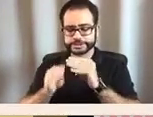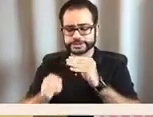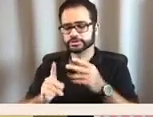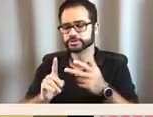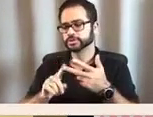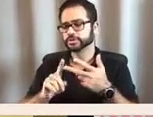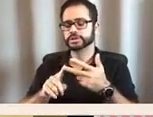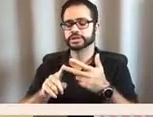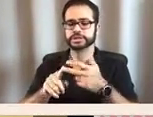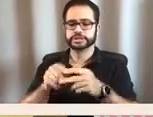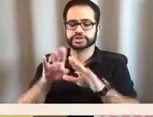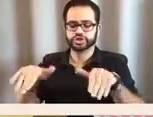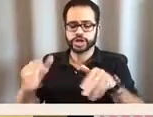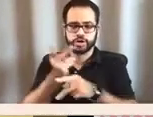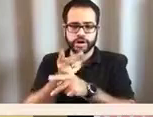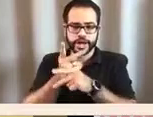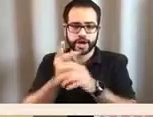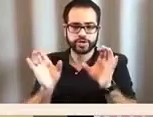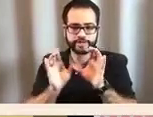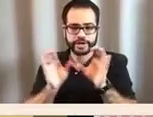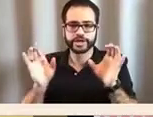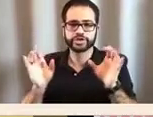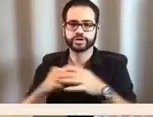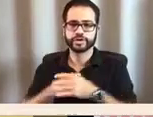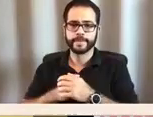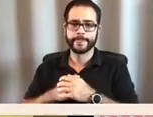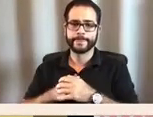childcare certification.